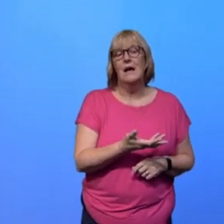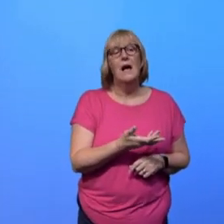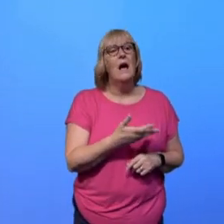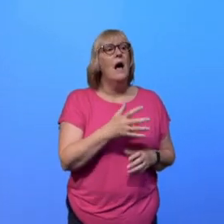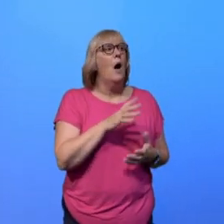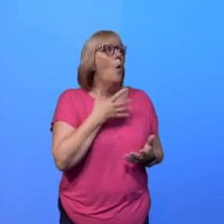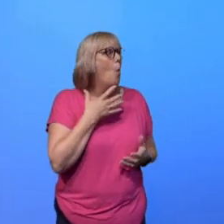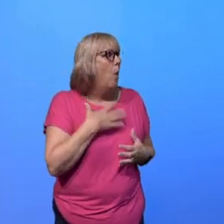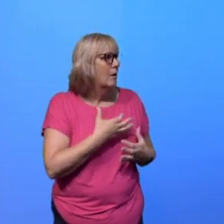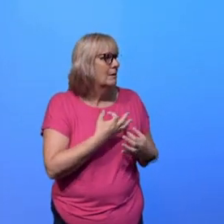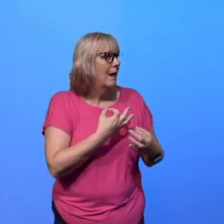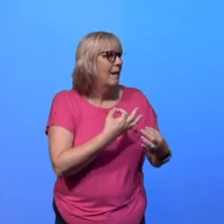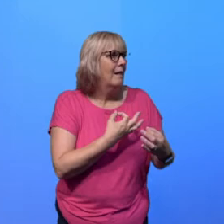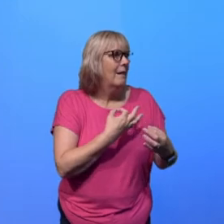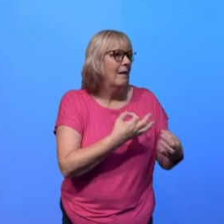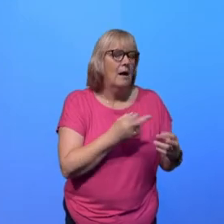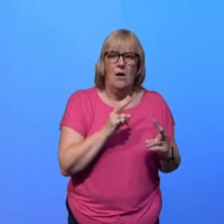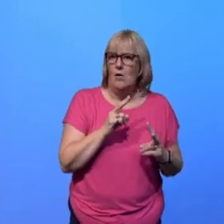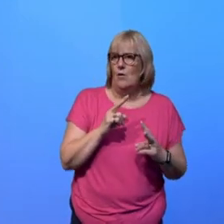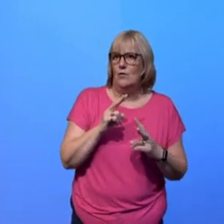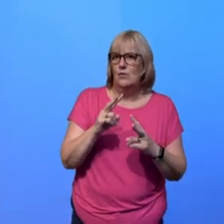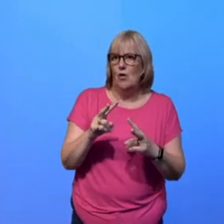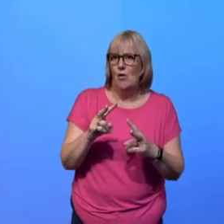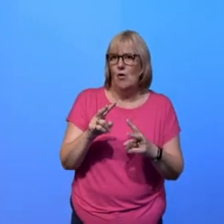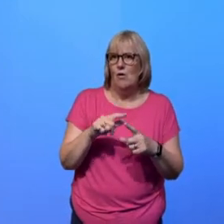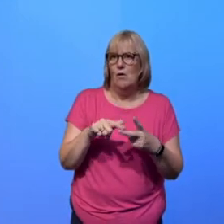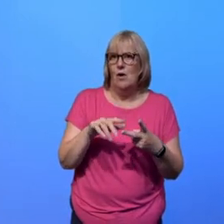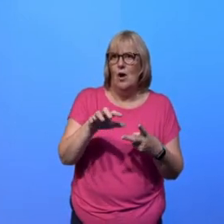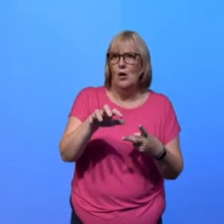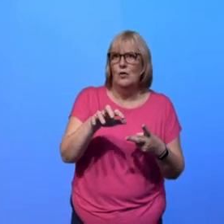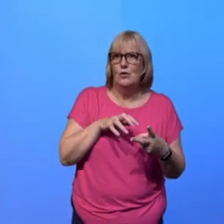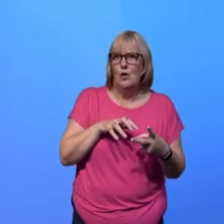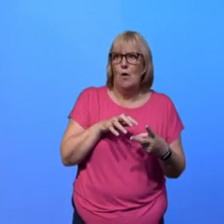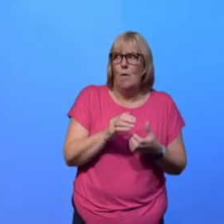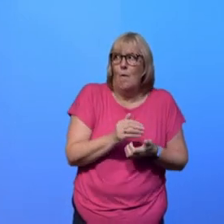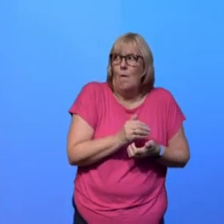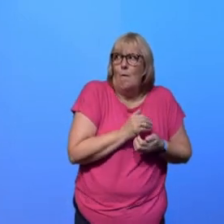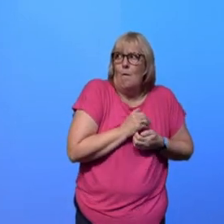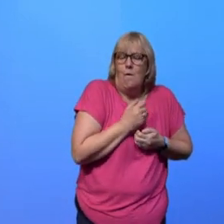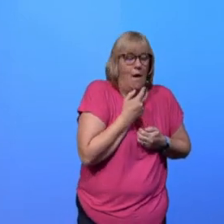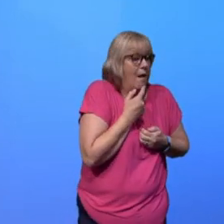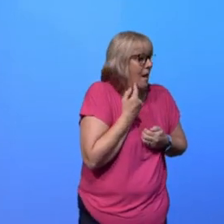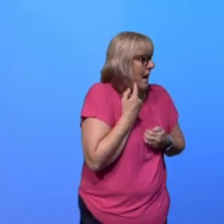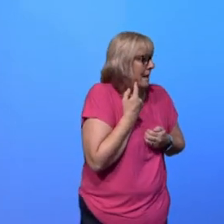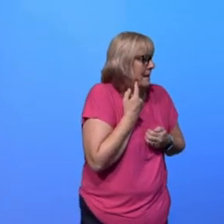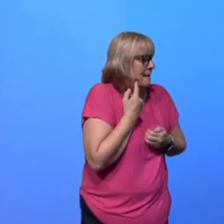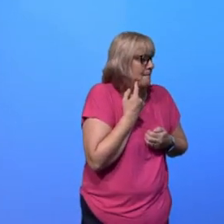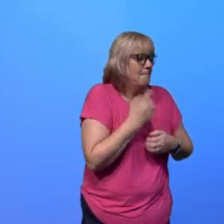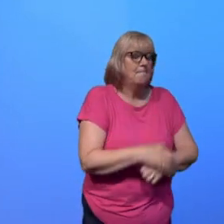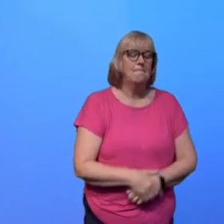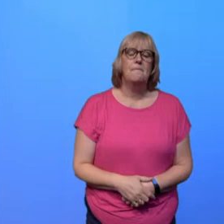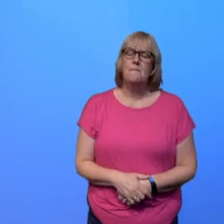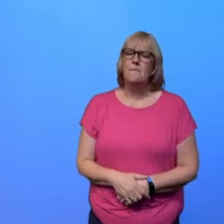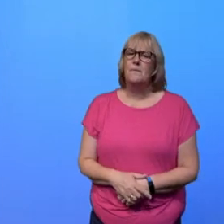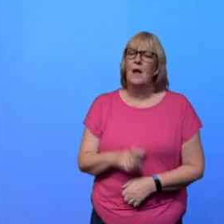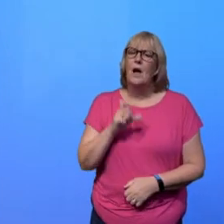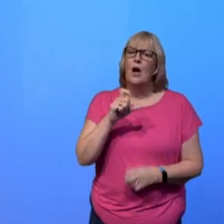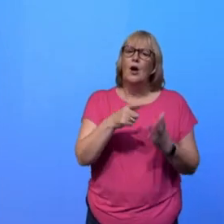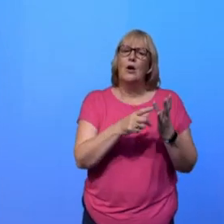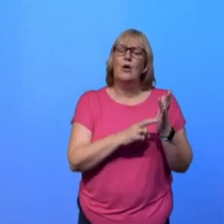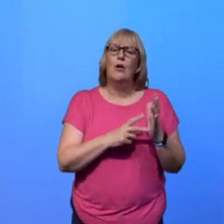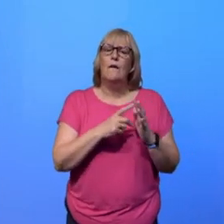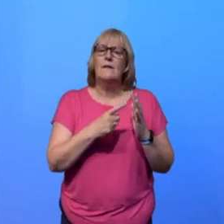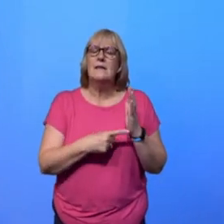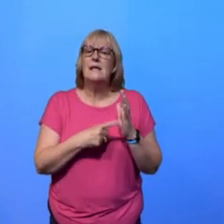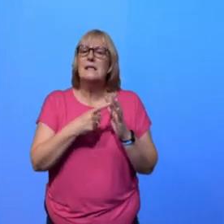Interestingly, Francis Xavier said, in 40 years of listening to confession, no one has confessed the sin of covetousness. What's covetousness? Just a little